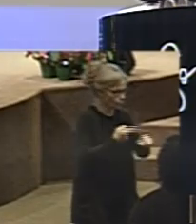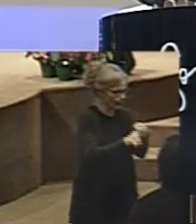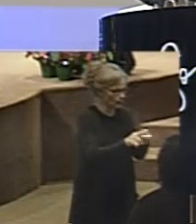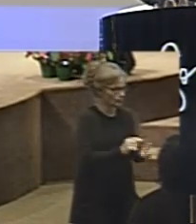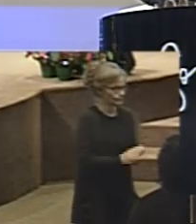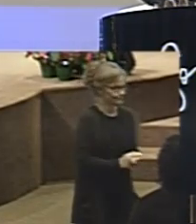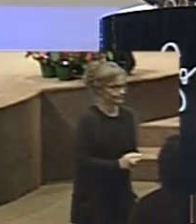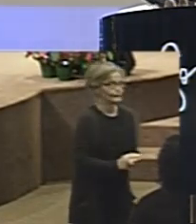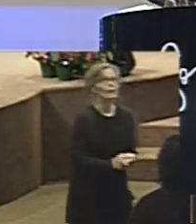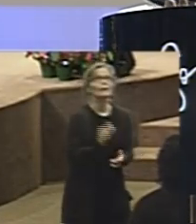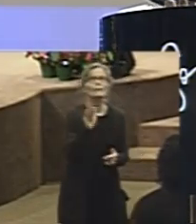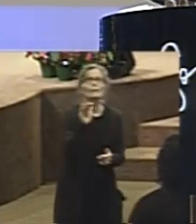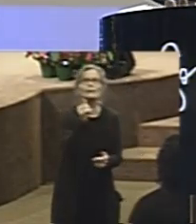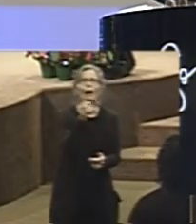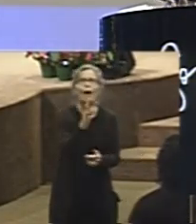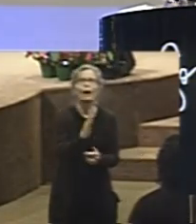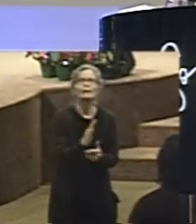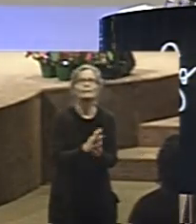God,